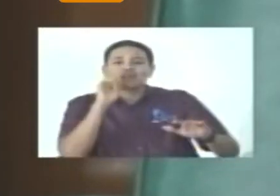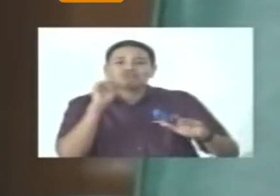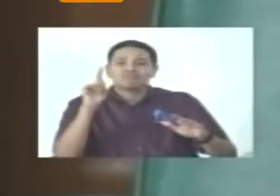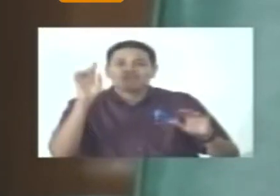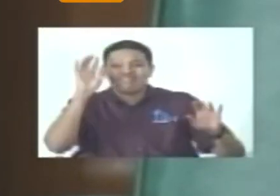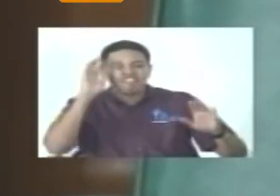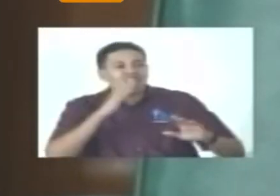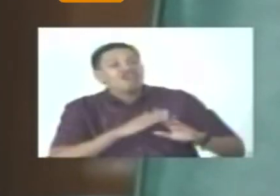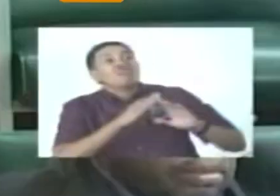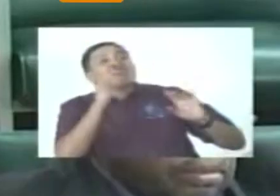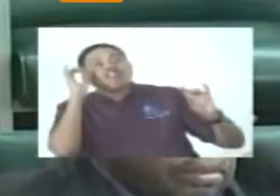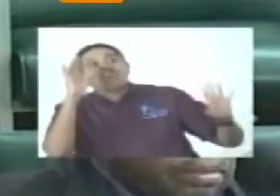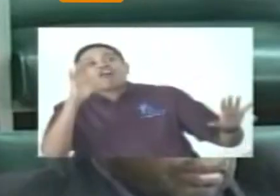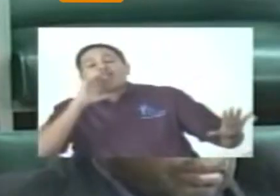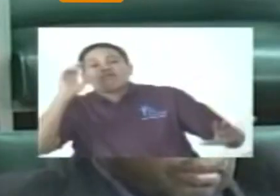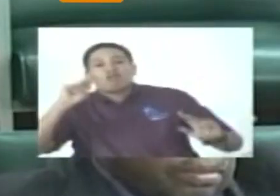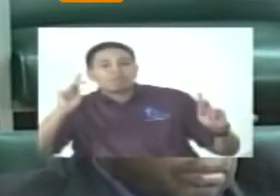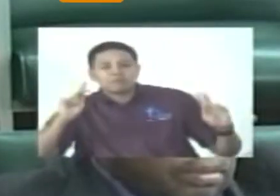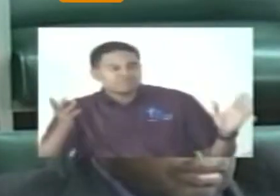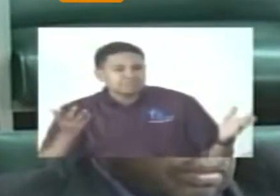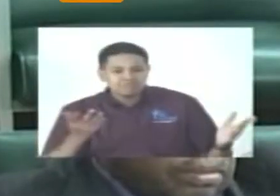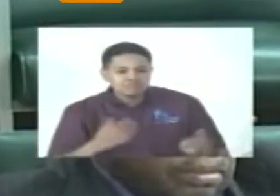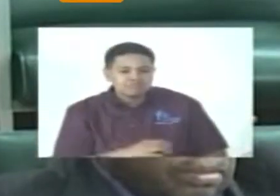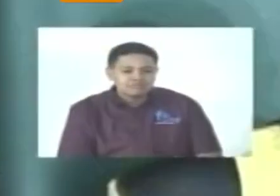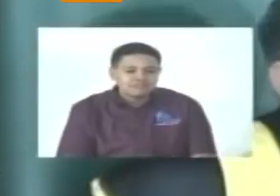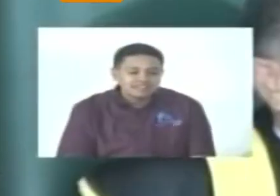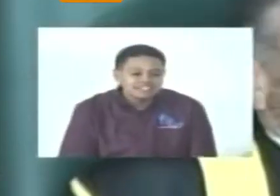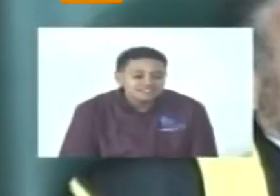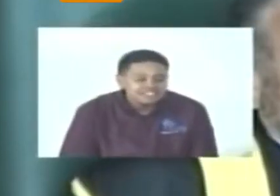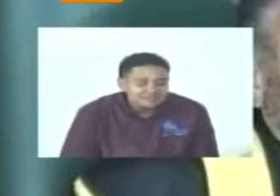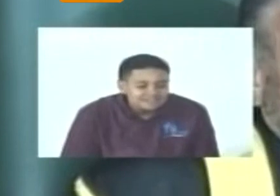abhorrence as older people. And it's